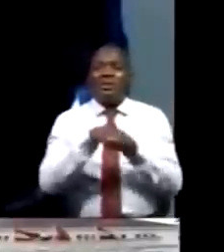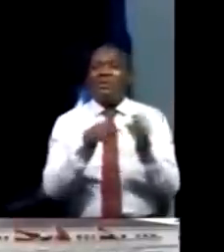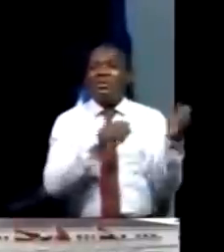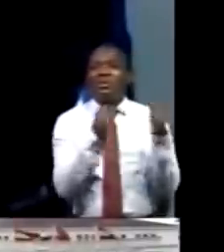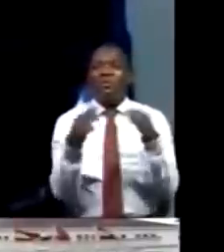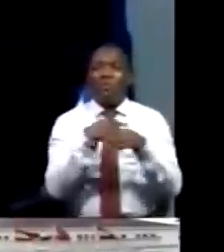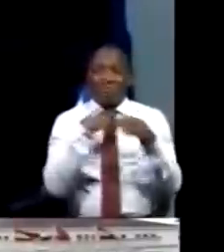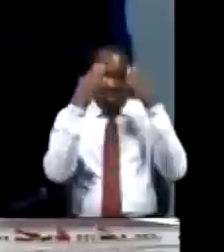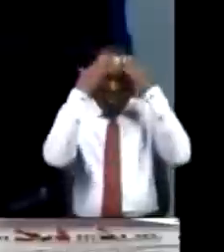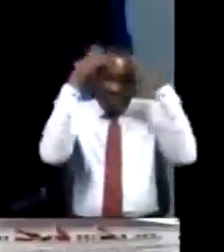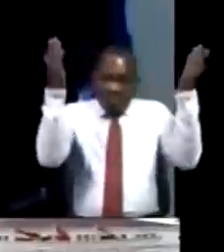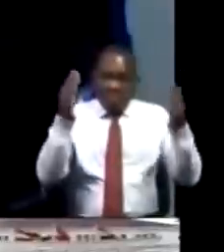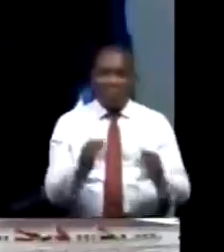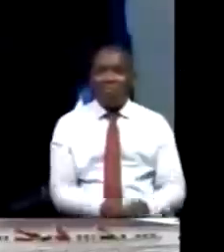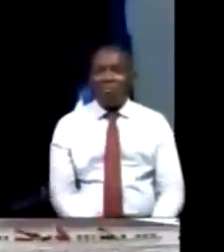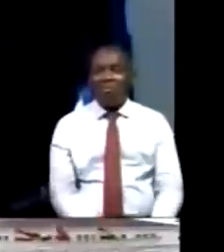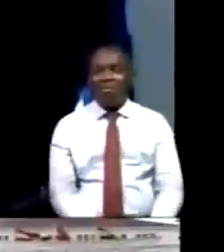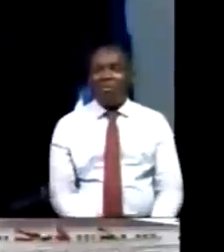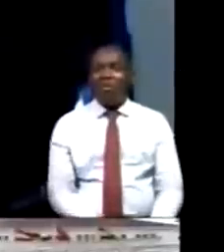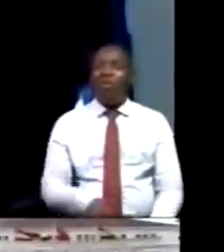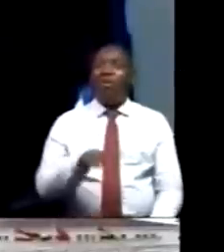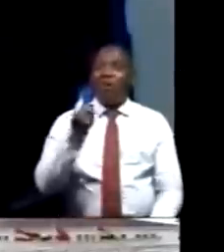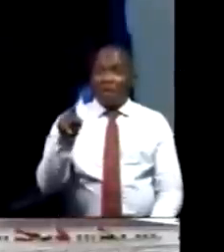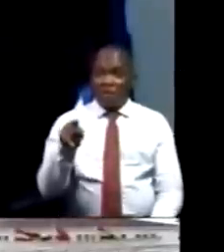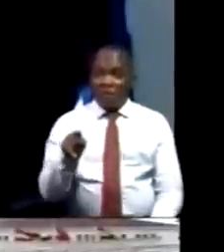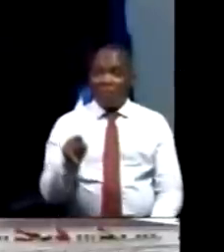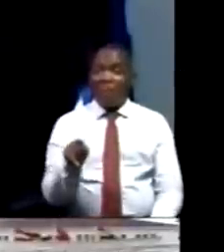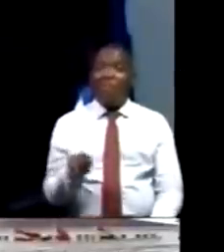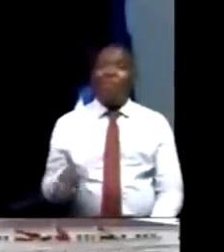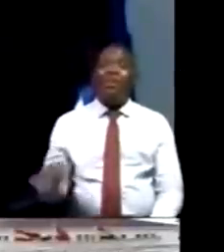no knowledge of that, well, my lord. Well, I'm telling you, it was all over